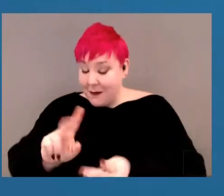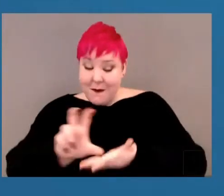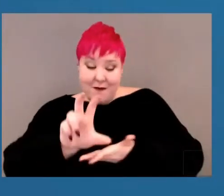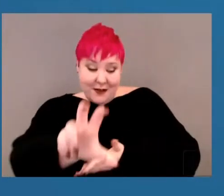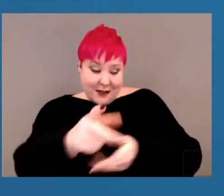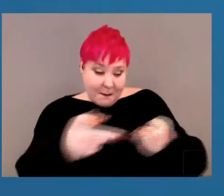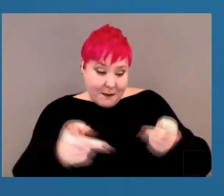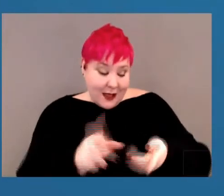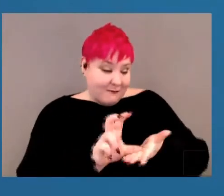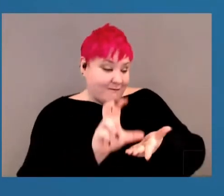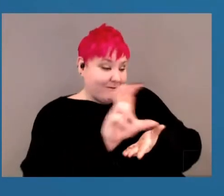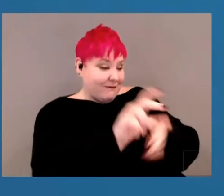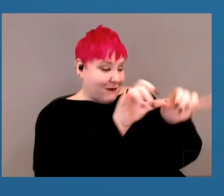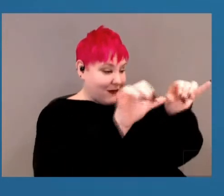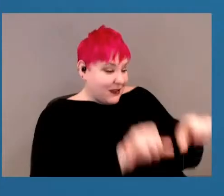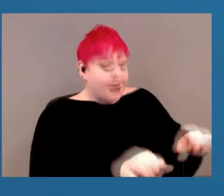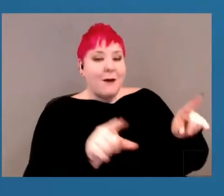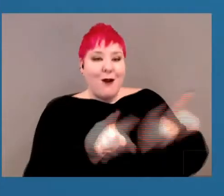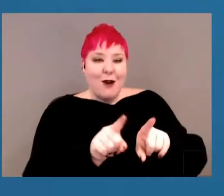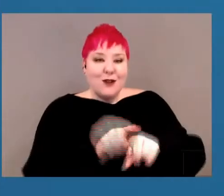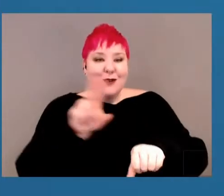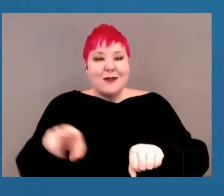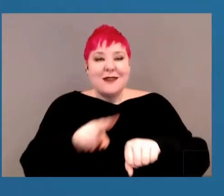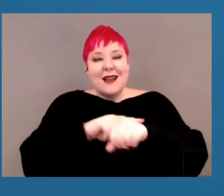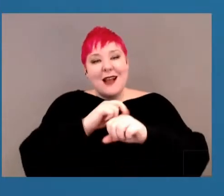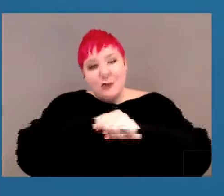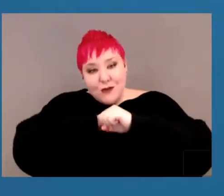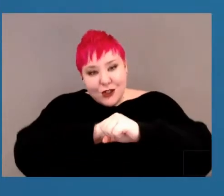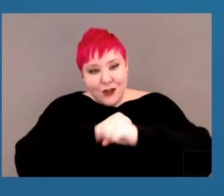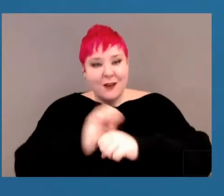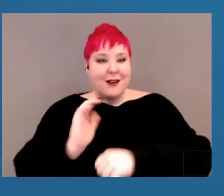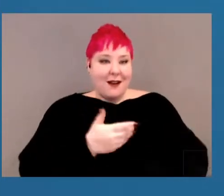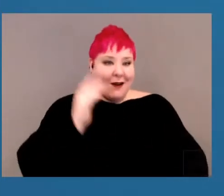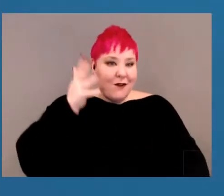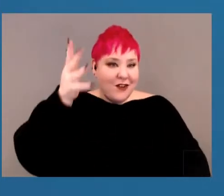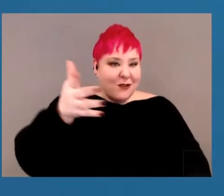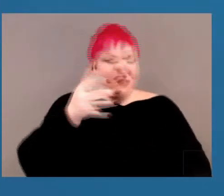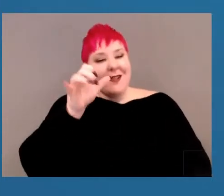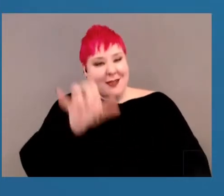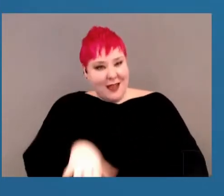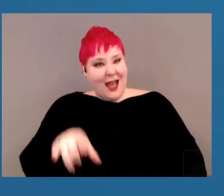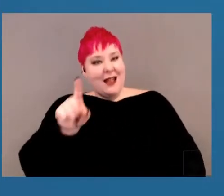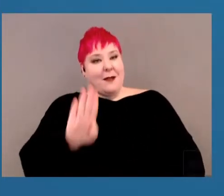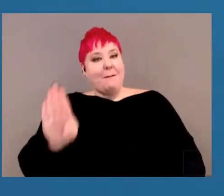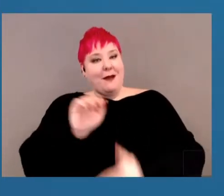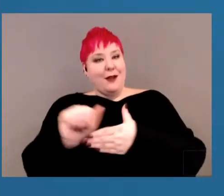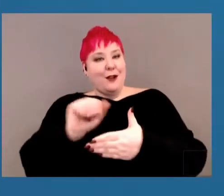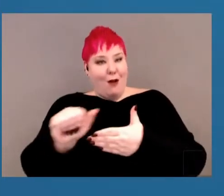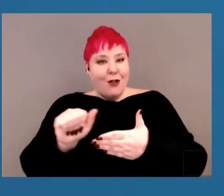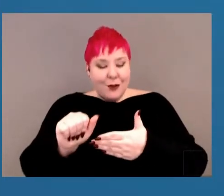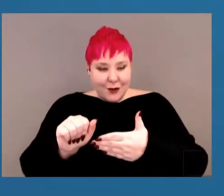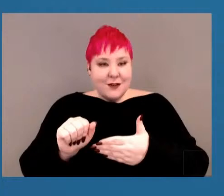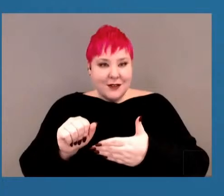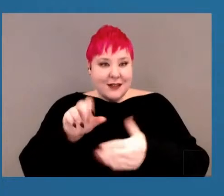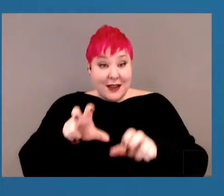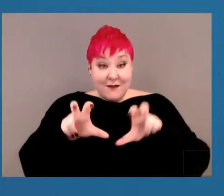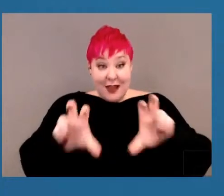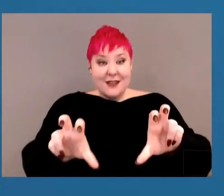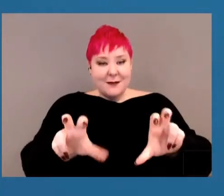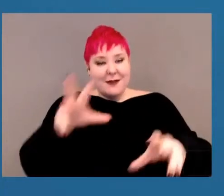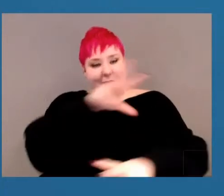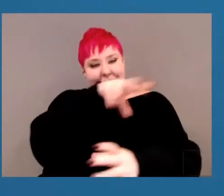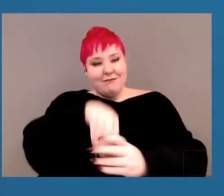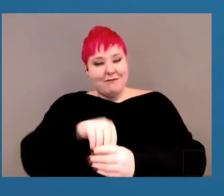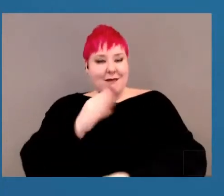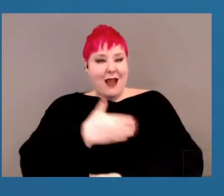our national security and our future. That's what that $1 billion investment was all about. As part of that, we secured one of the most advanced tools